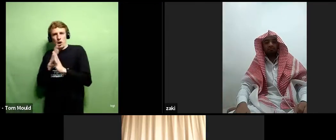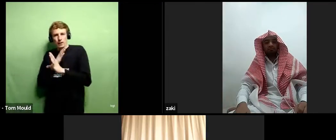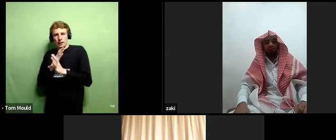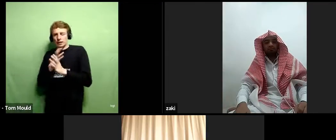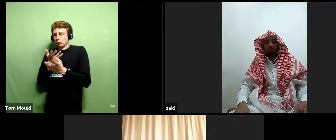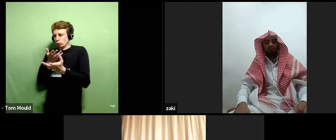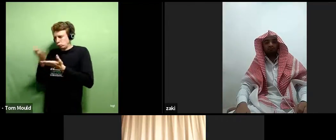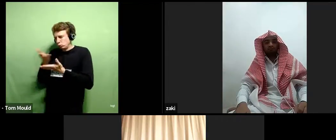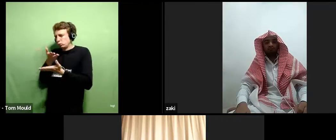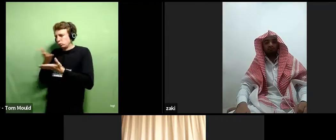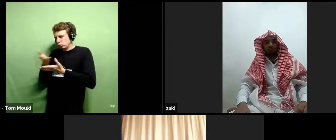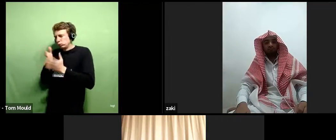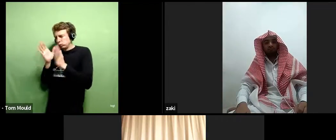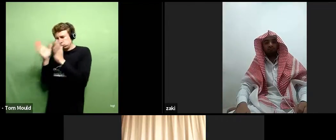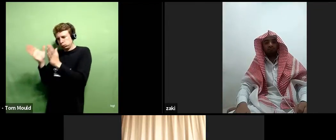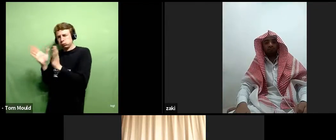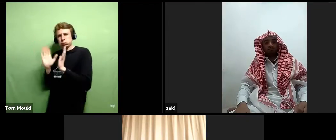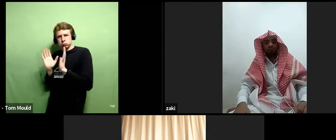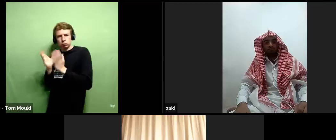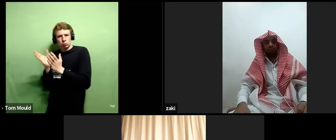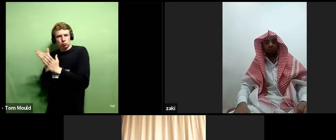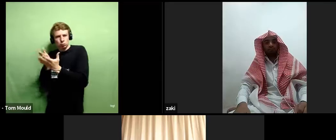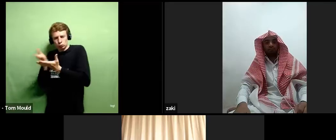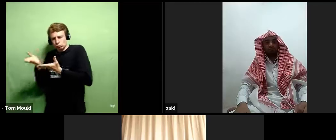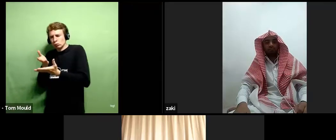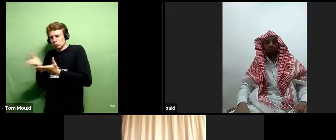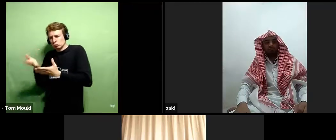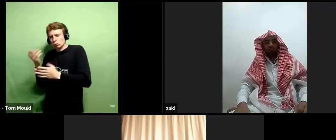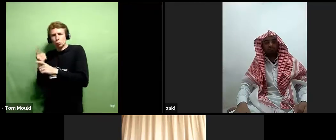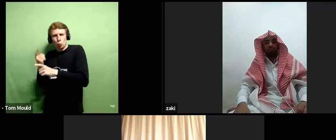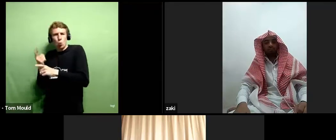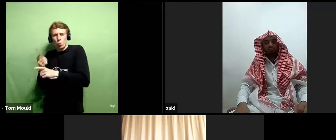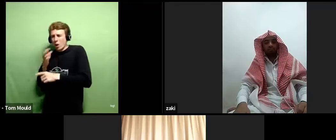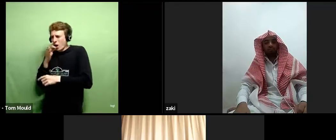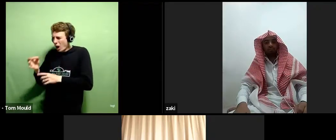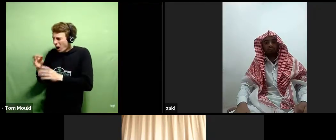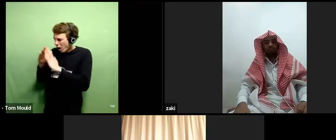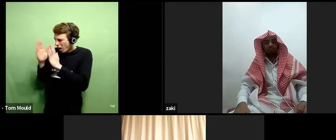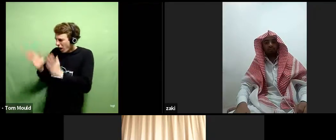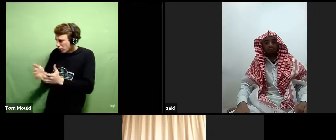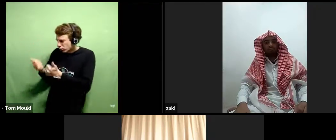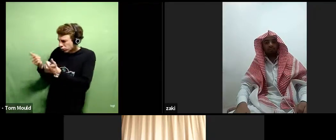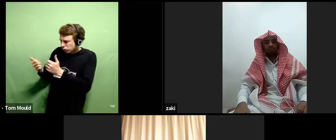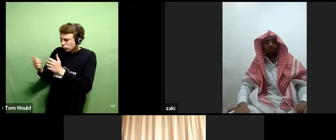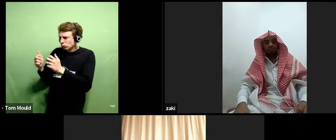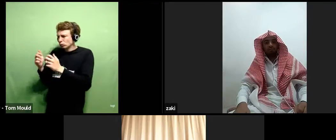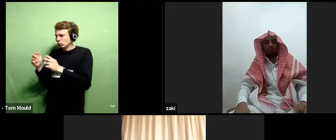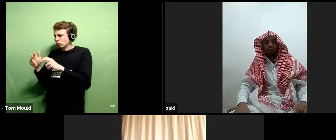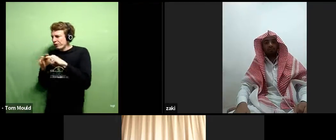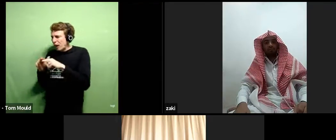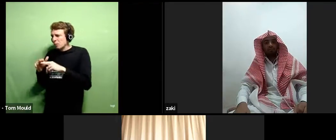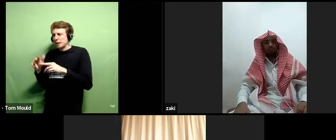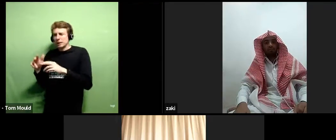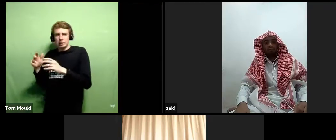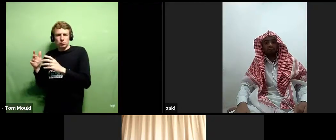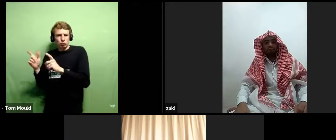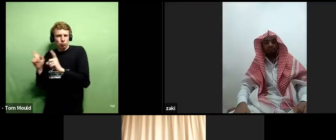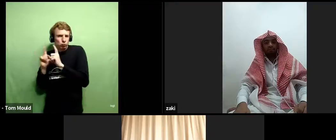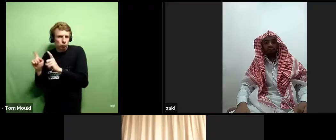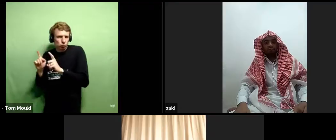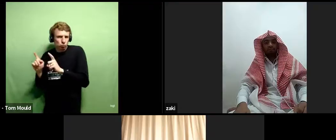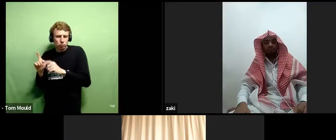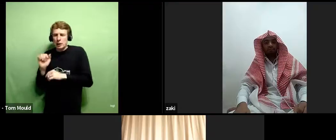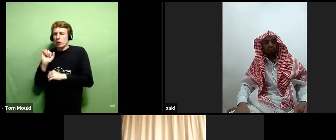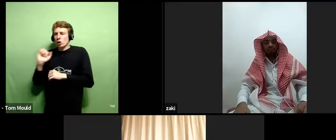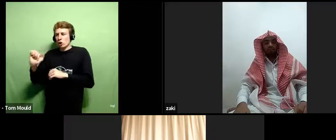privacy. So he should talk and he should ask about the household on the days that he is apportioned to her